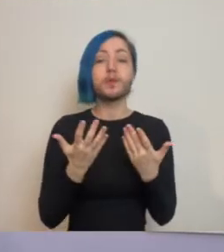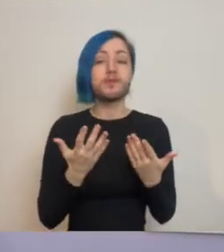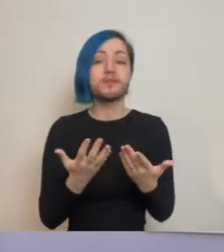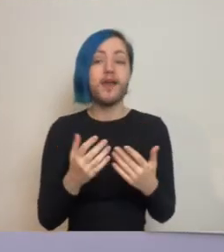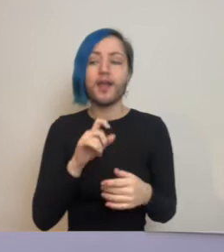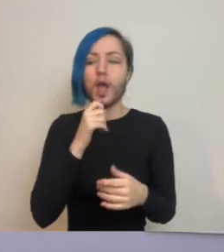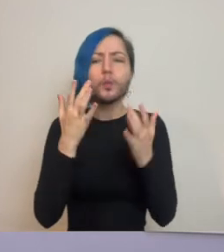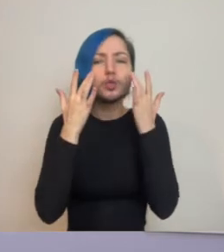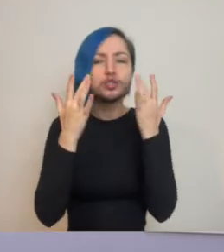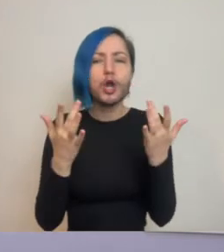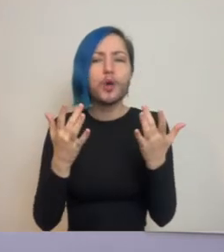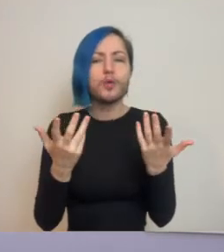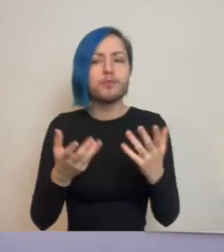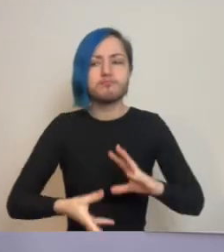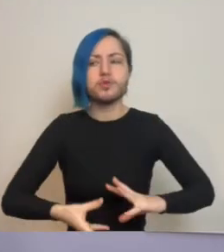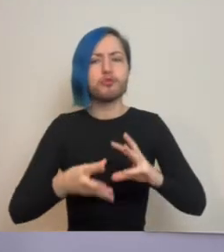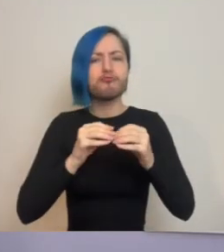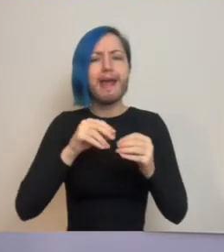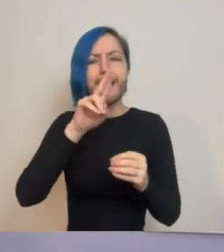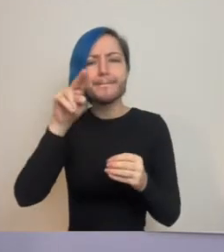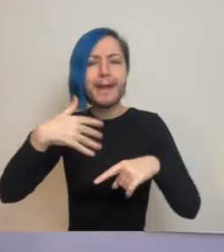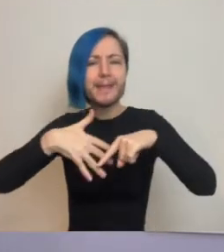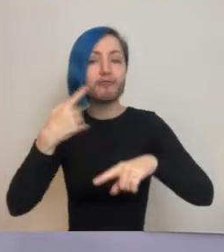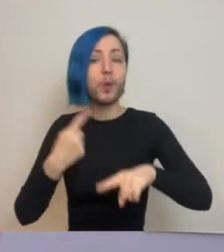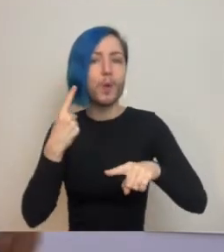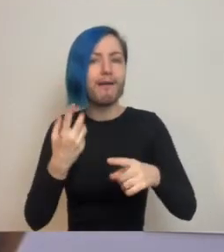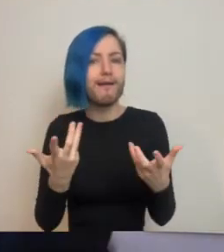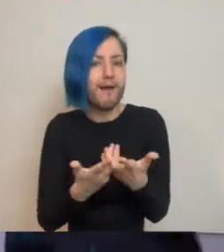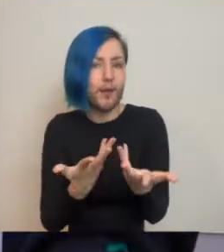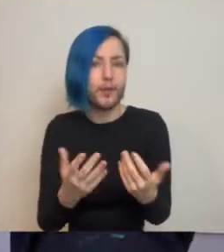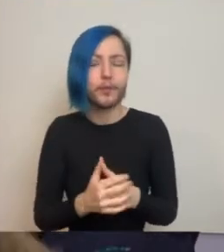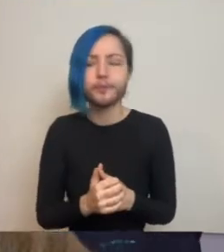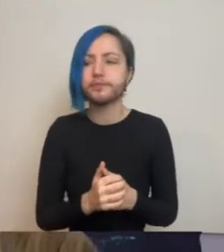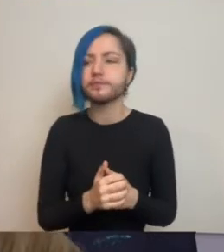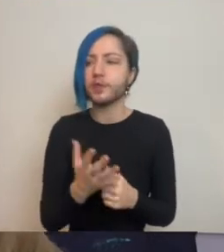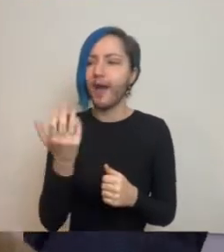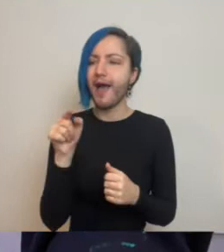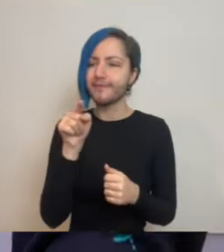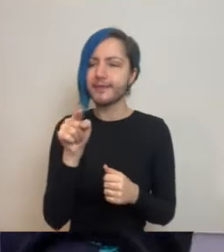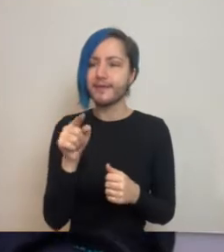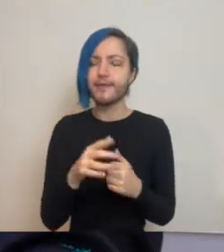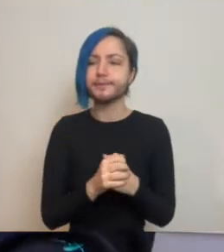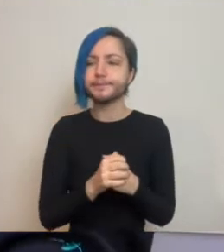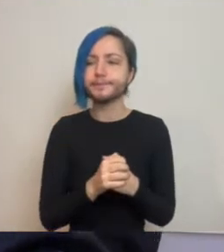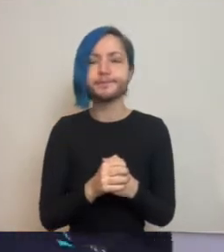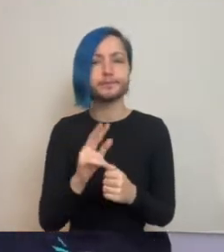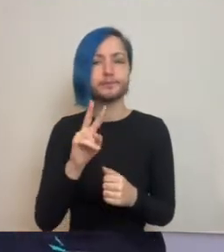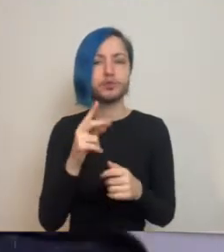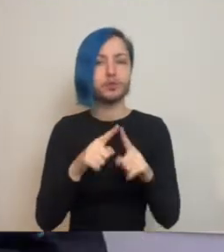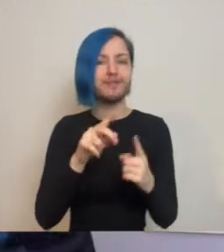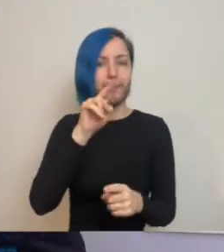just a little way to generate a sort of painted background very quickly. And here I've got a couple of different